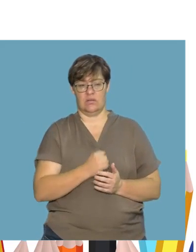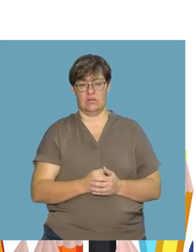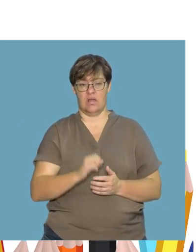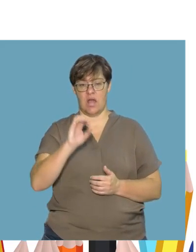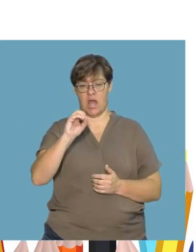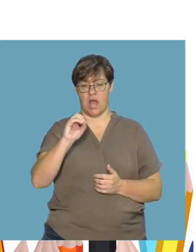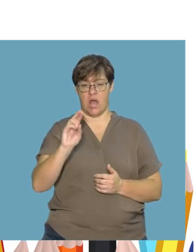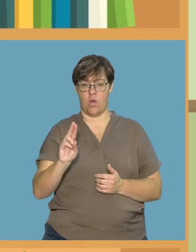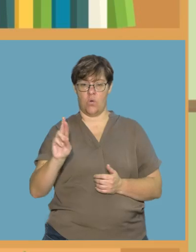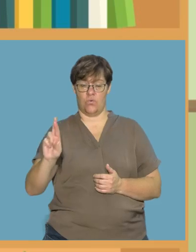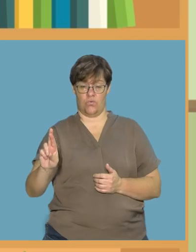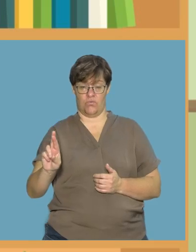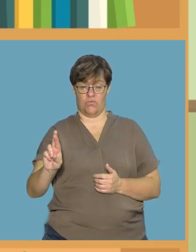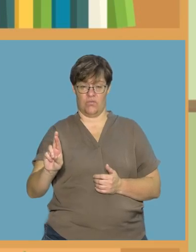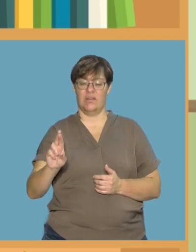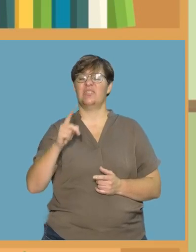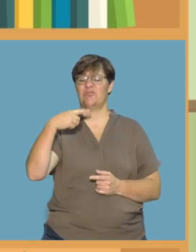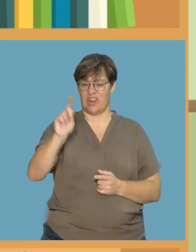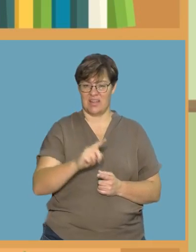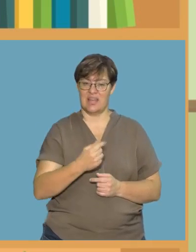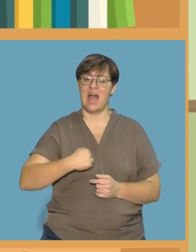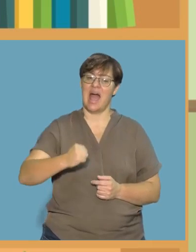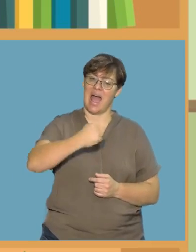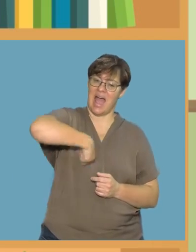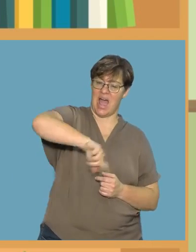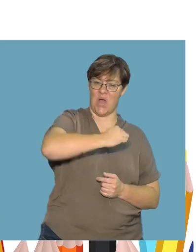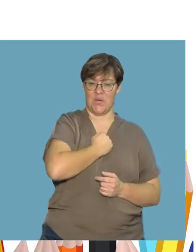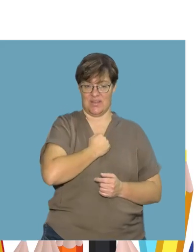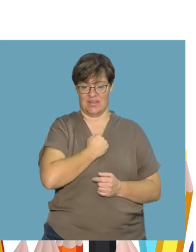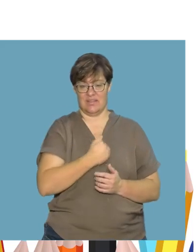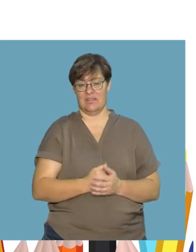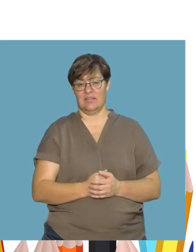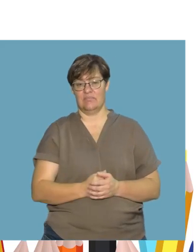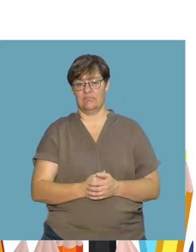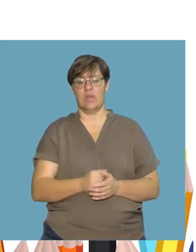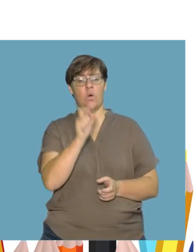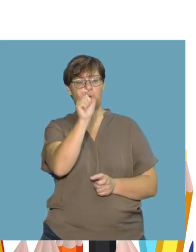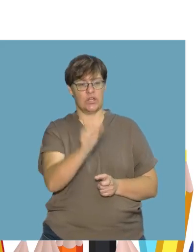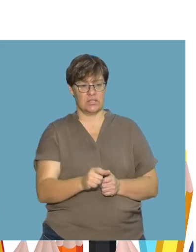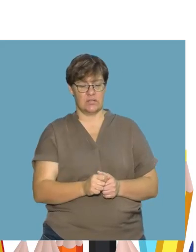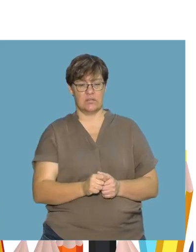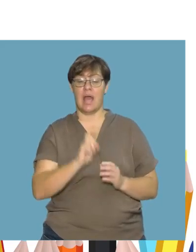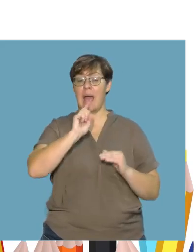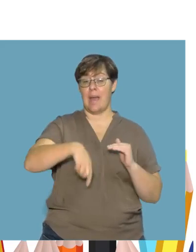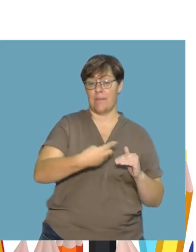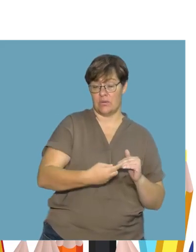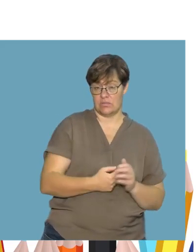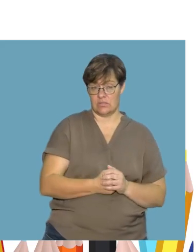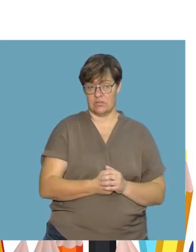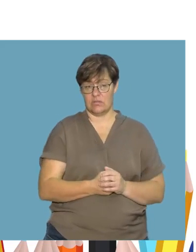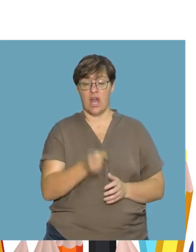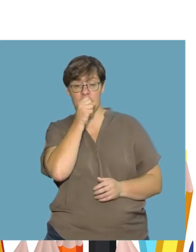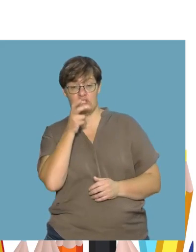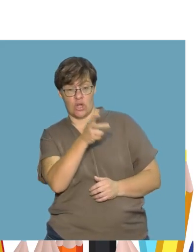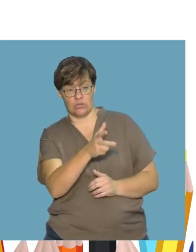That's correct. Hour. Listen to these words. About, shout,